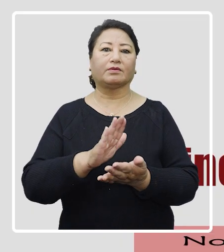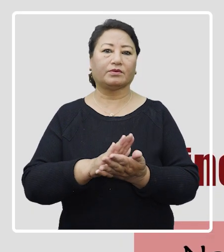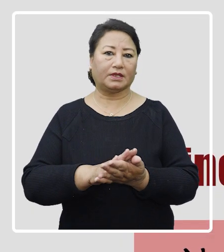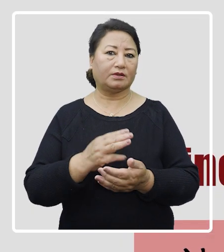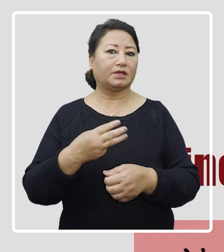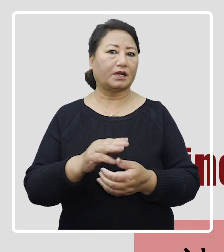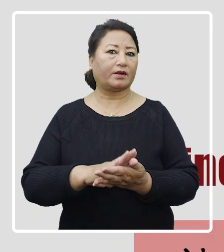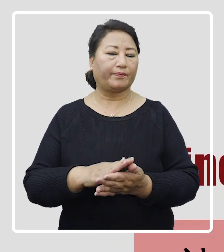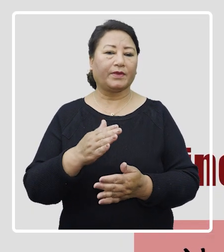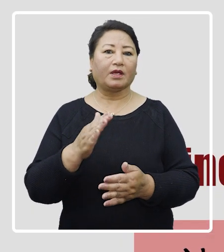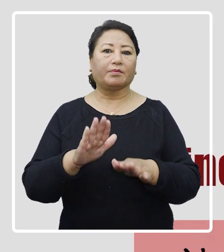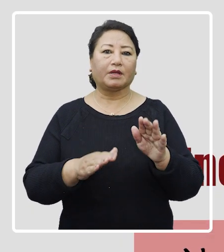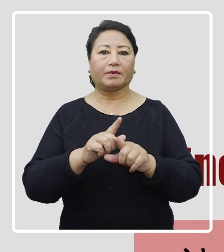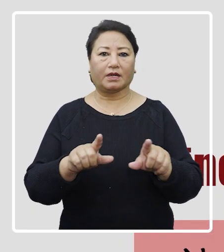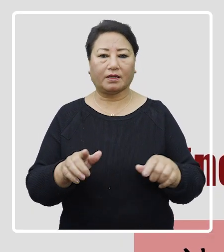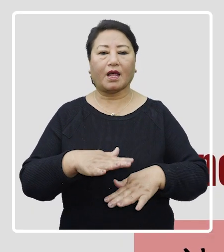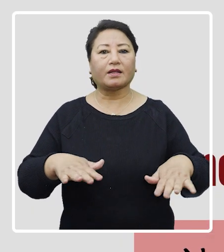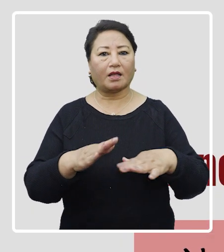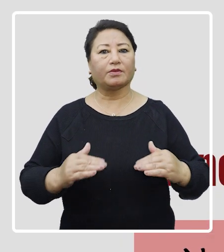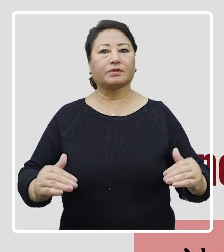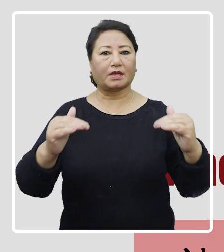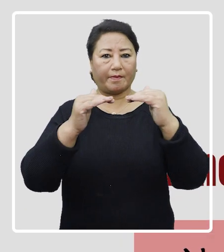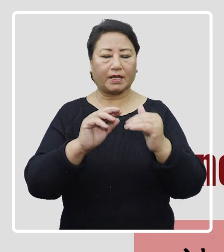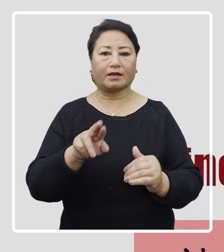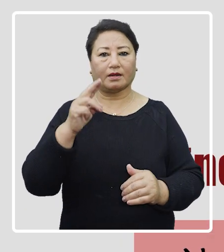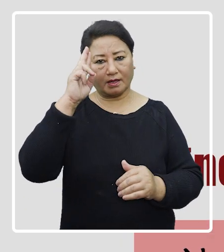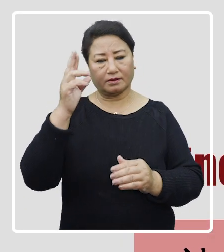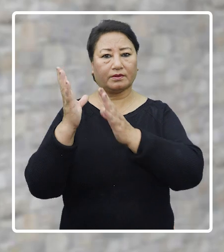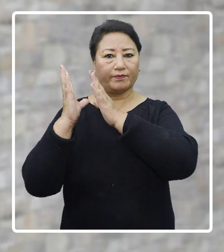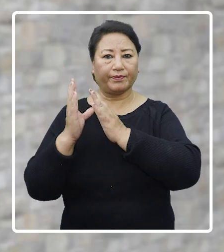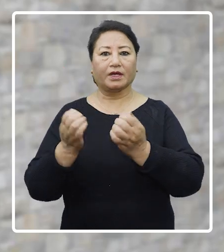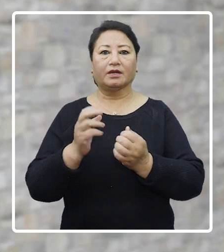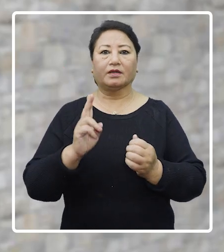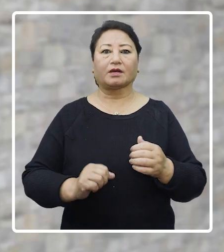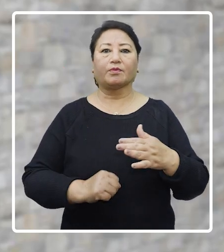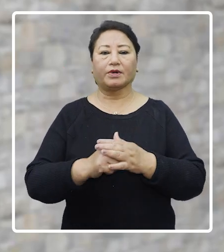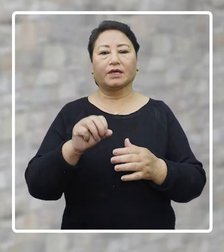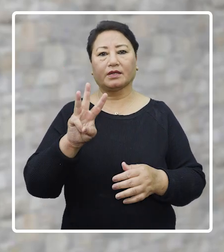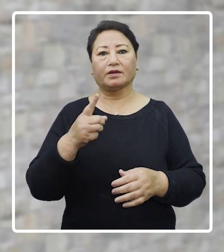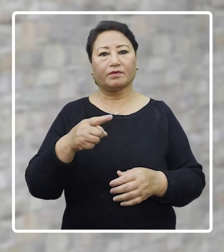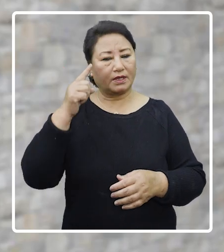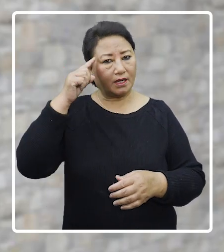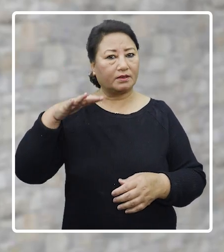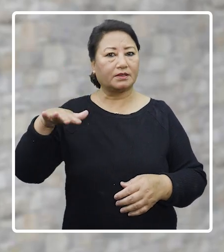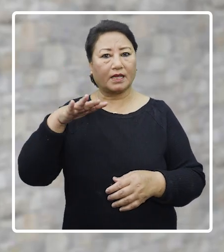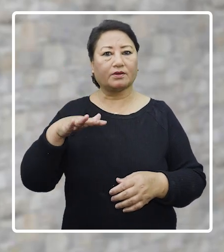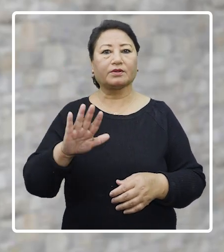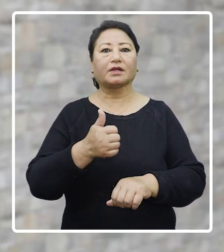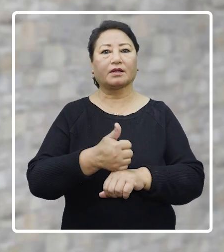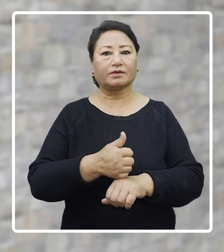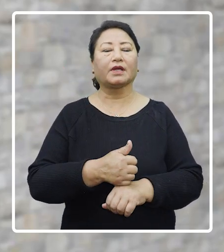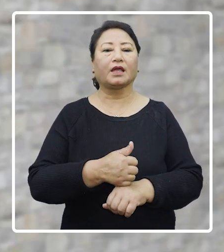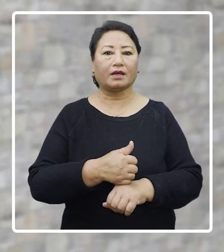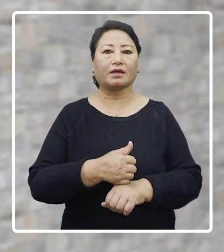principles: non-discrimination, substantial equality, and states' responsibility. Ah, sounds good. It talks